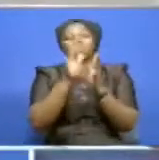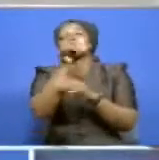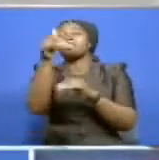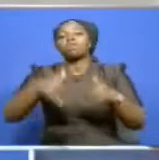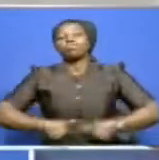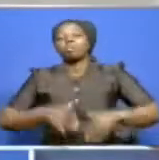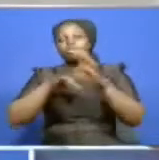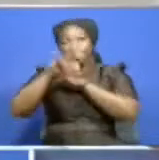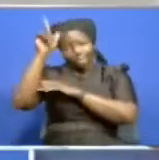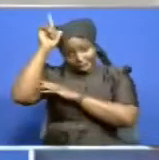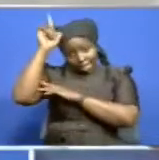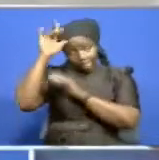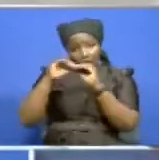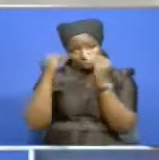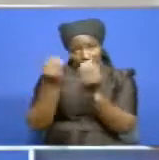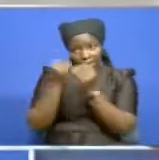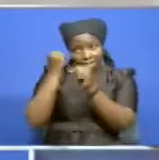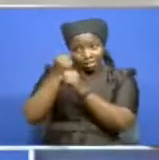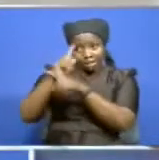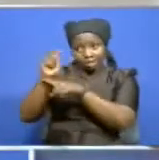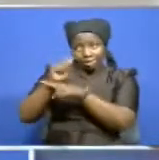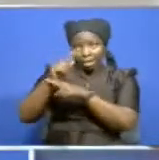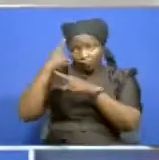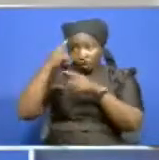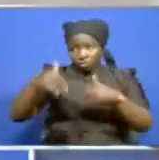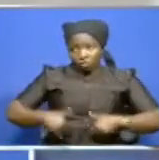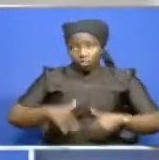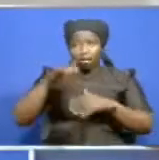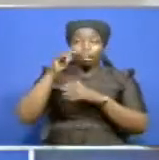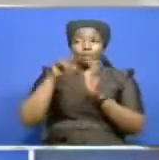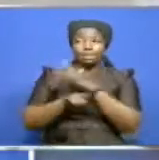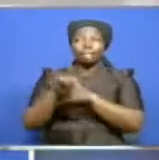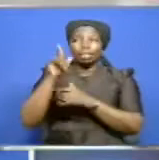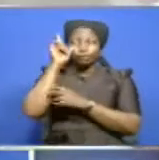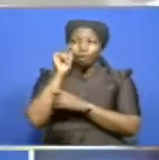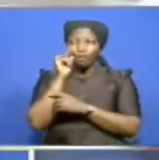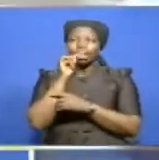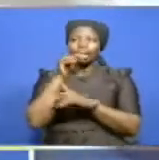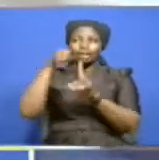held along the training of youths in Mombasa as champions against GBV